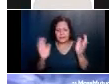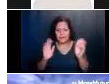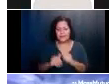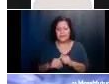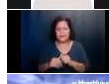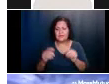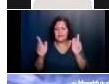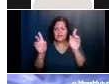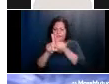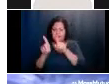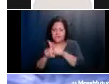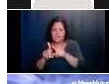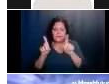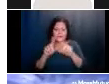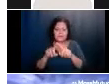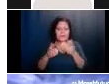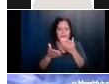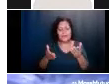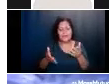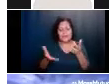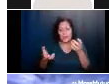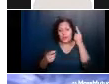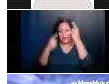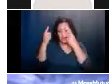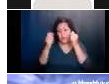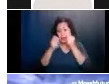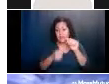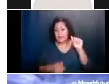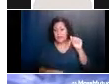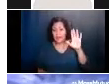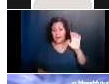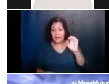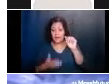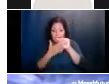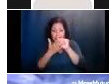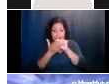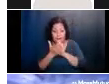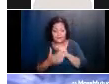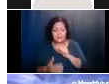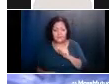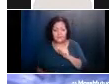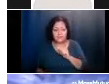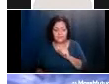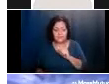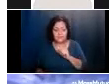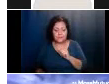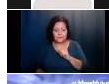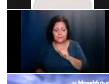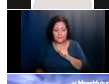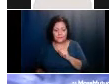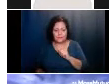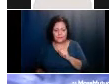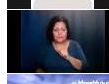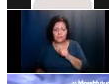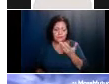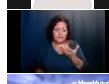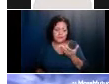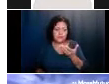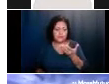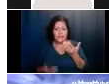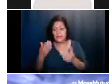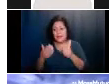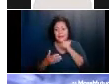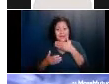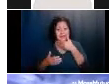So things to consider with an ABLE account. An ABLE account may not be the